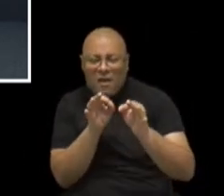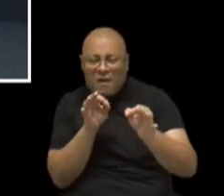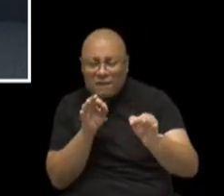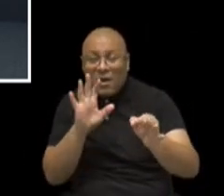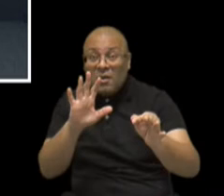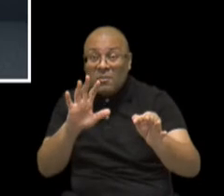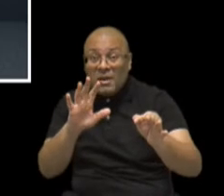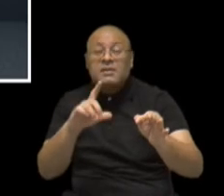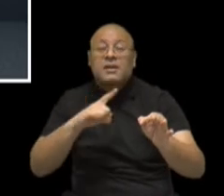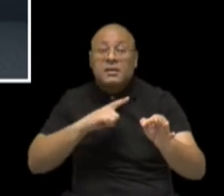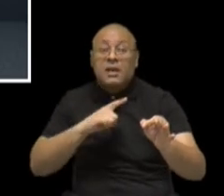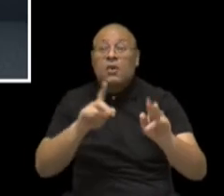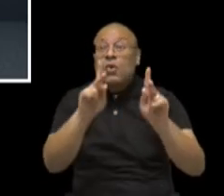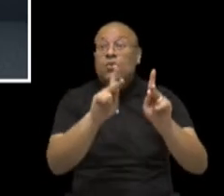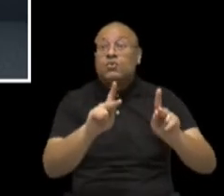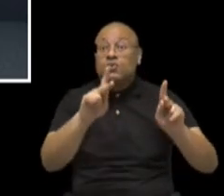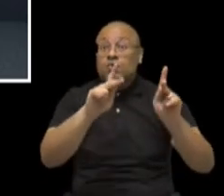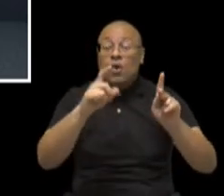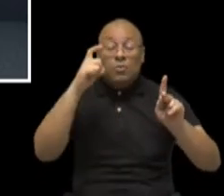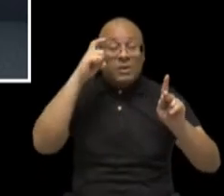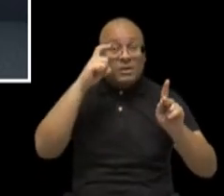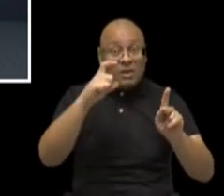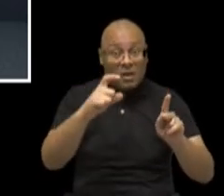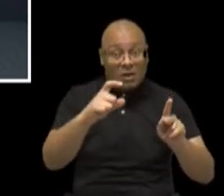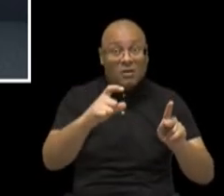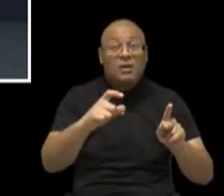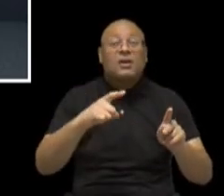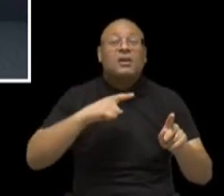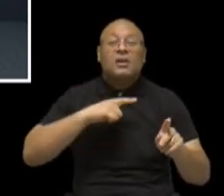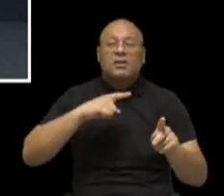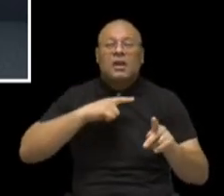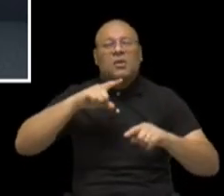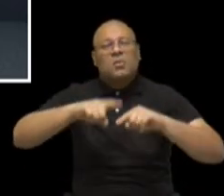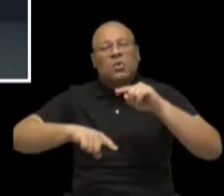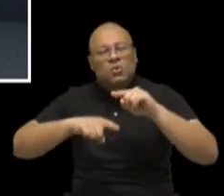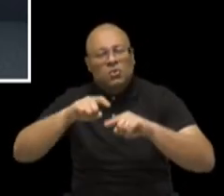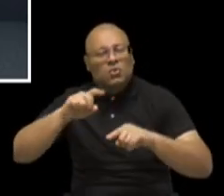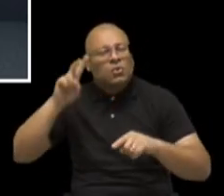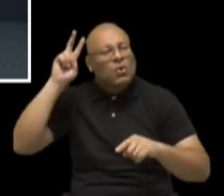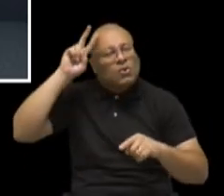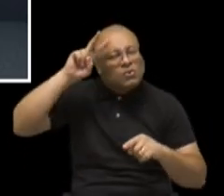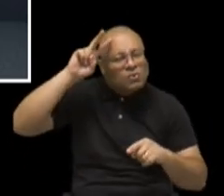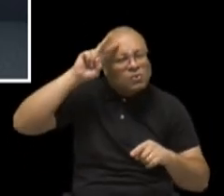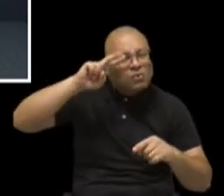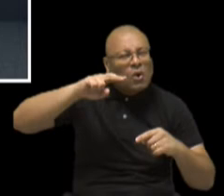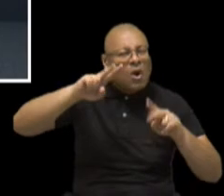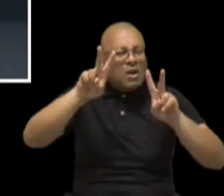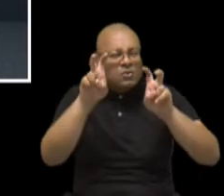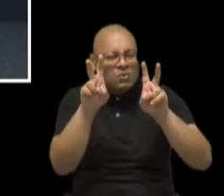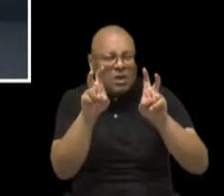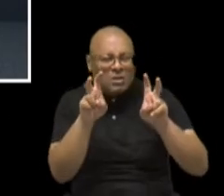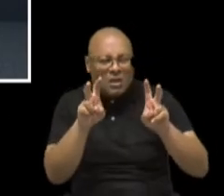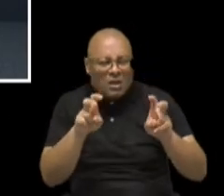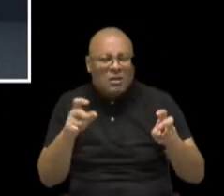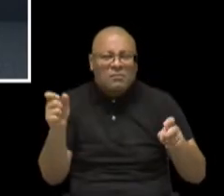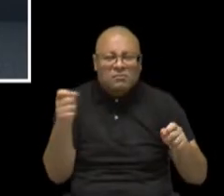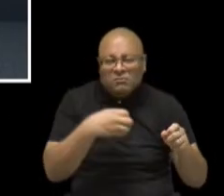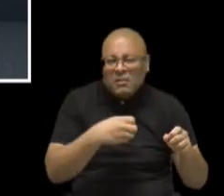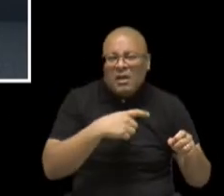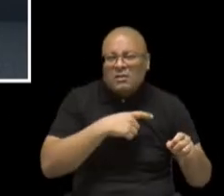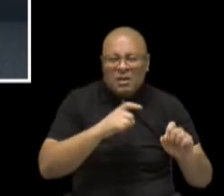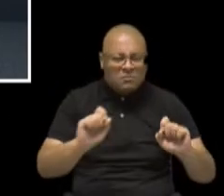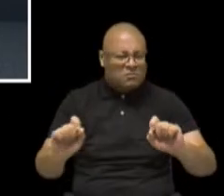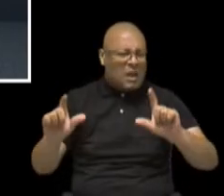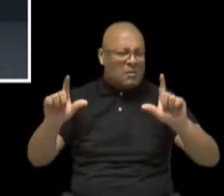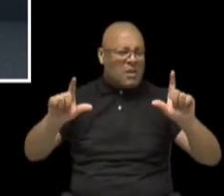interesting shopping in Positano. There is a little store where they sell old stocks of jersey